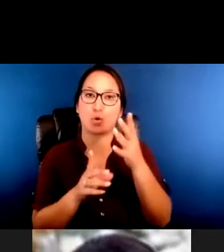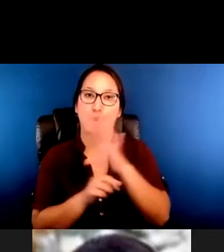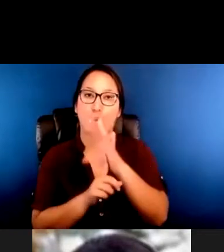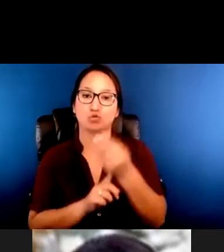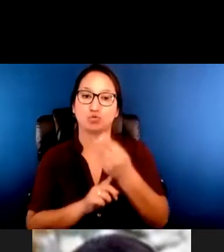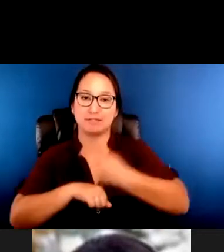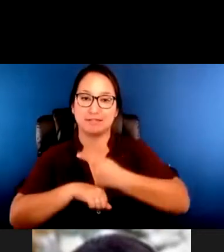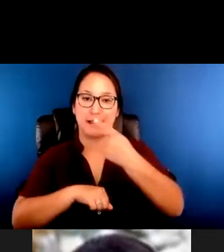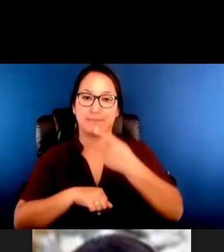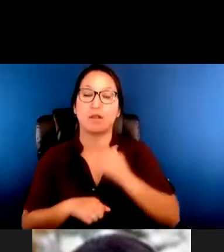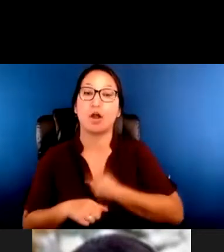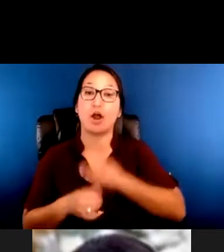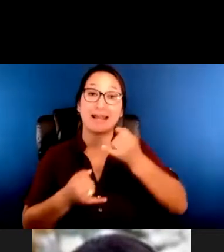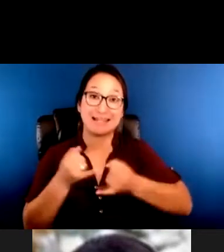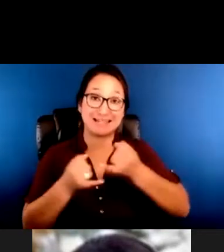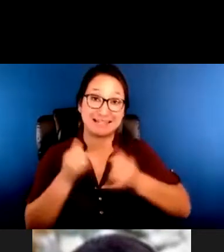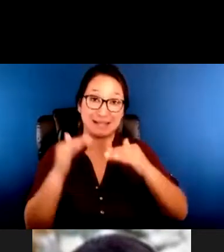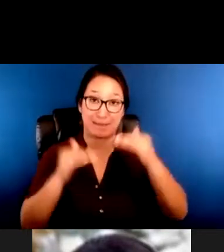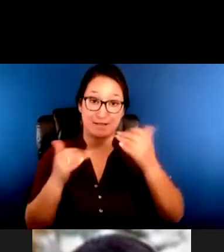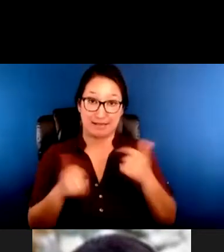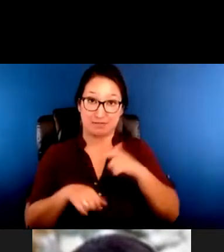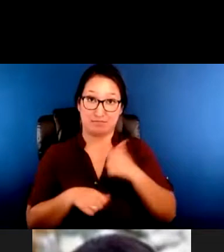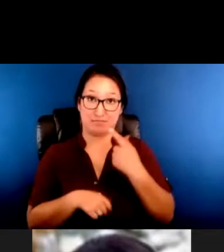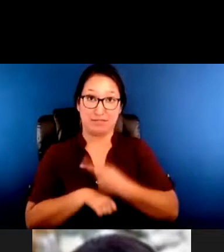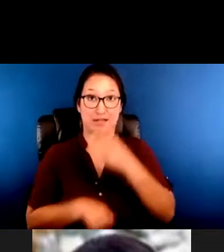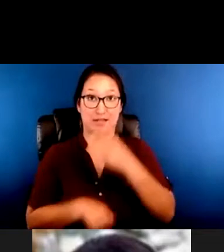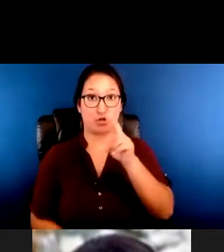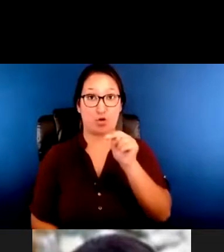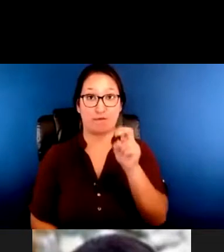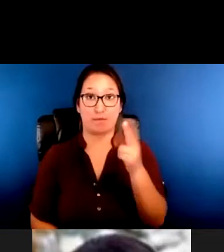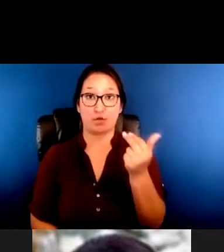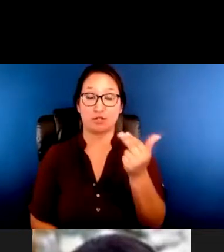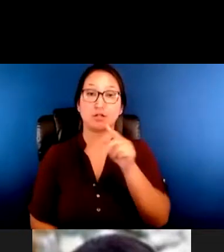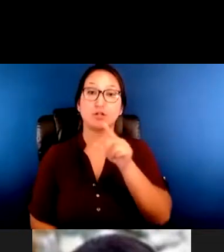$438.84. Our ending balance as of November 13th, 2020 was